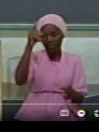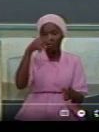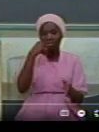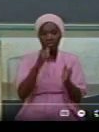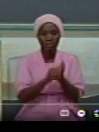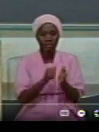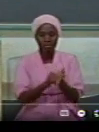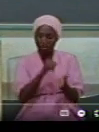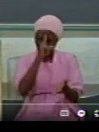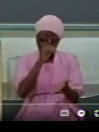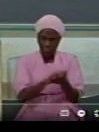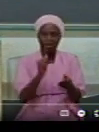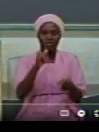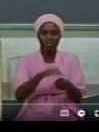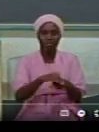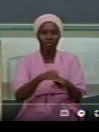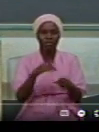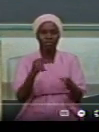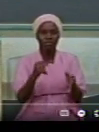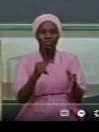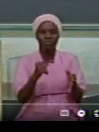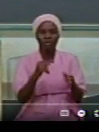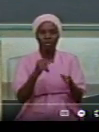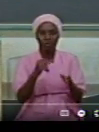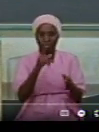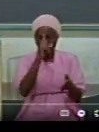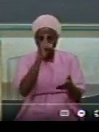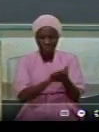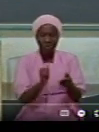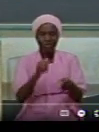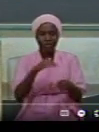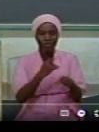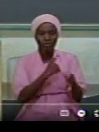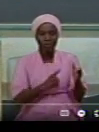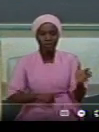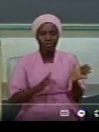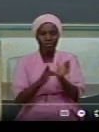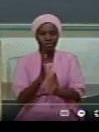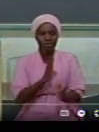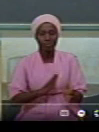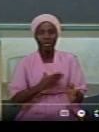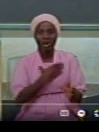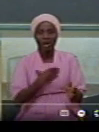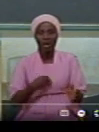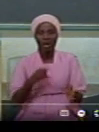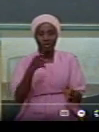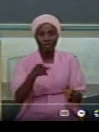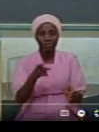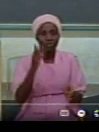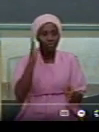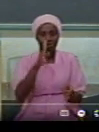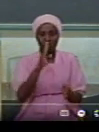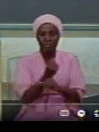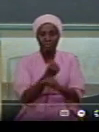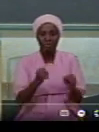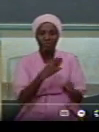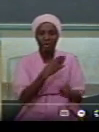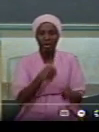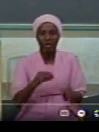Jesus Christ, and thou shalt be saved, and thy house. Verse